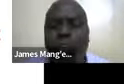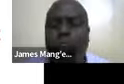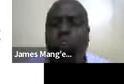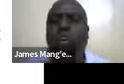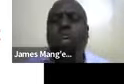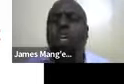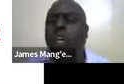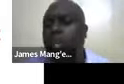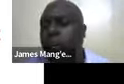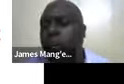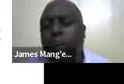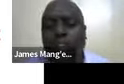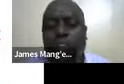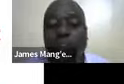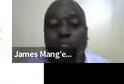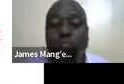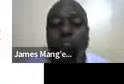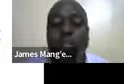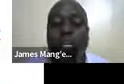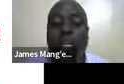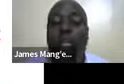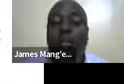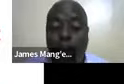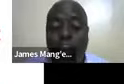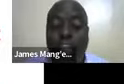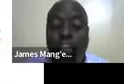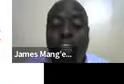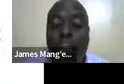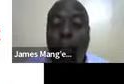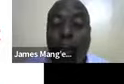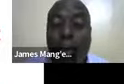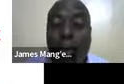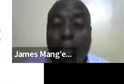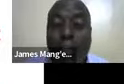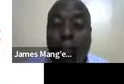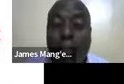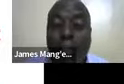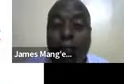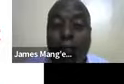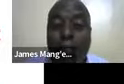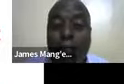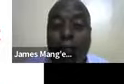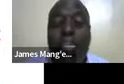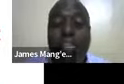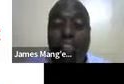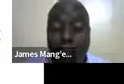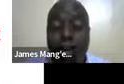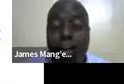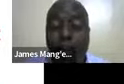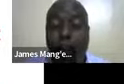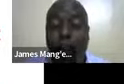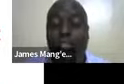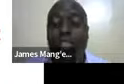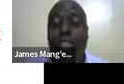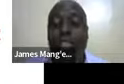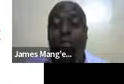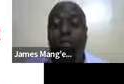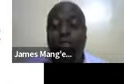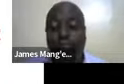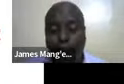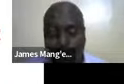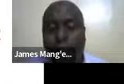Nairobi Hospital, Mother Hospital. Fortunately, nobody died. But there's a gentleman I know